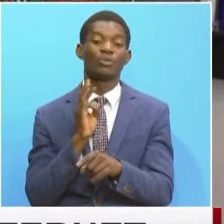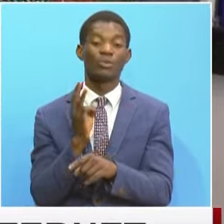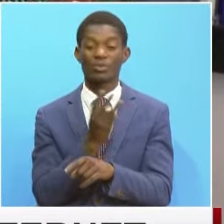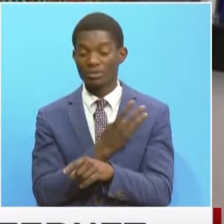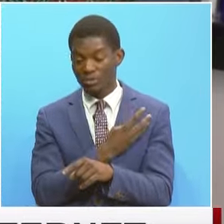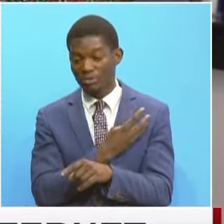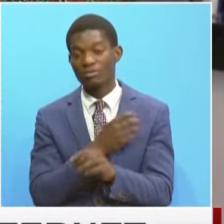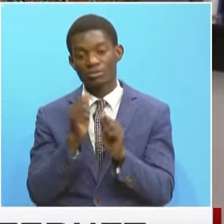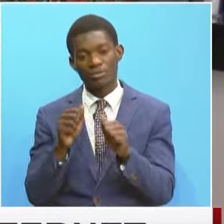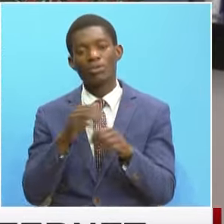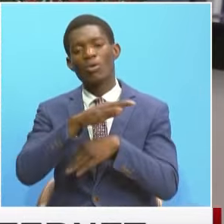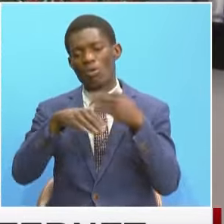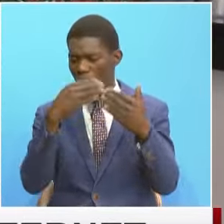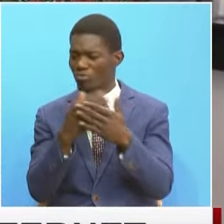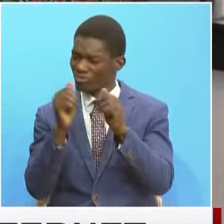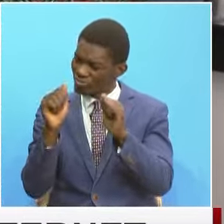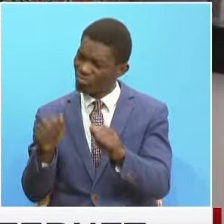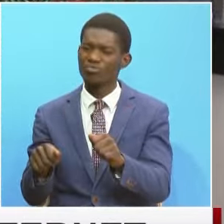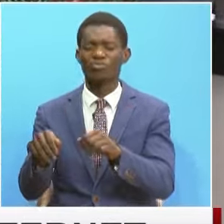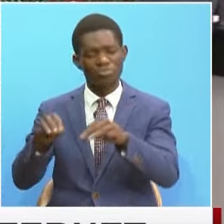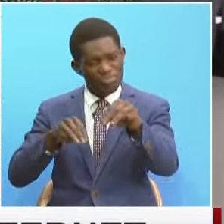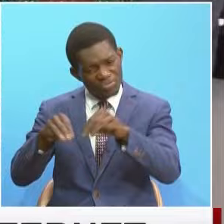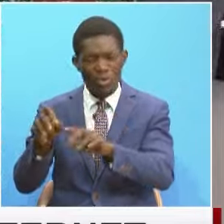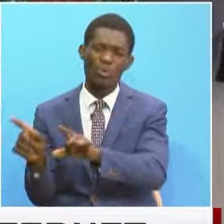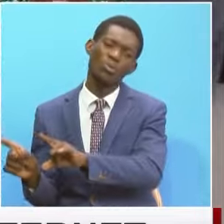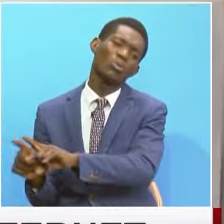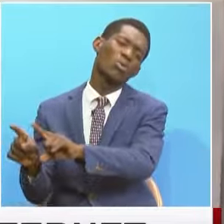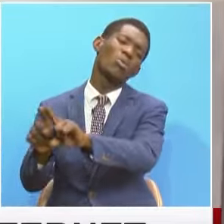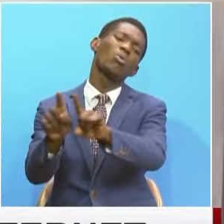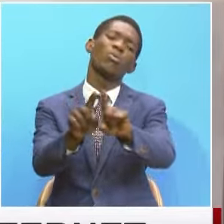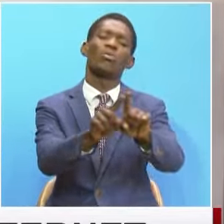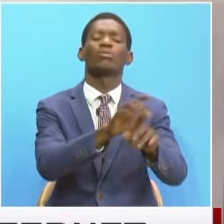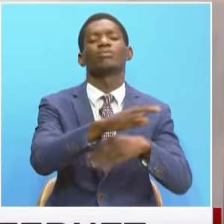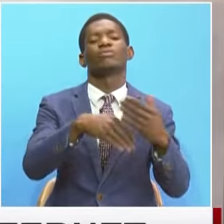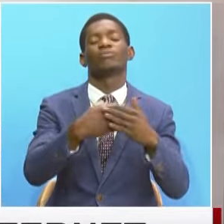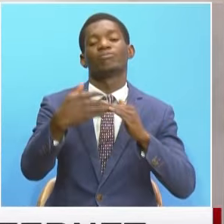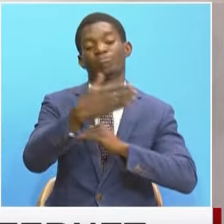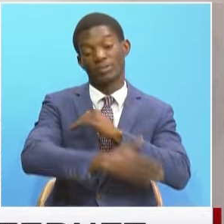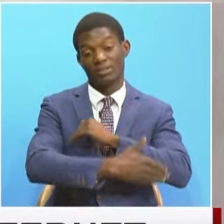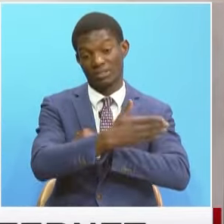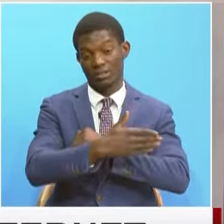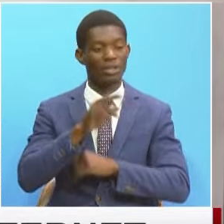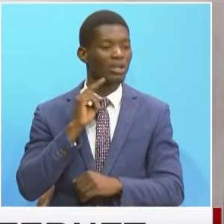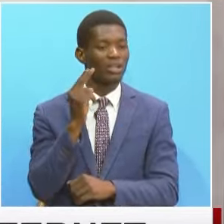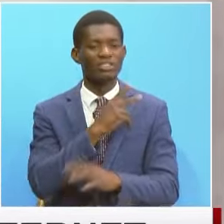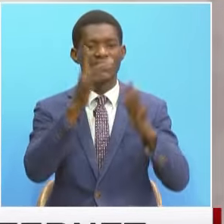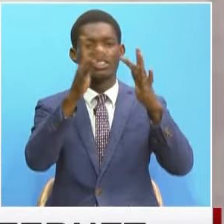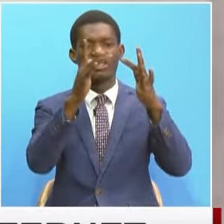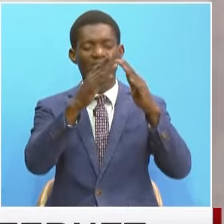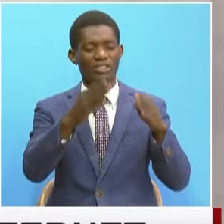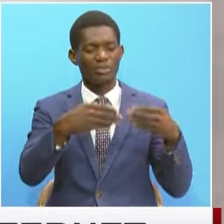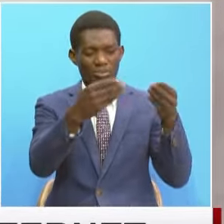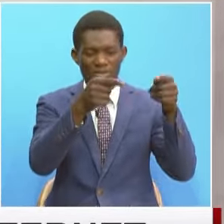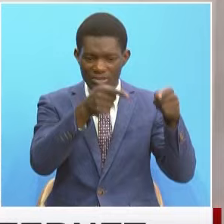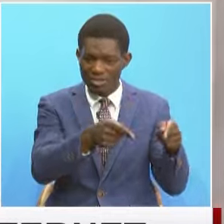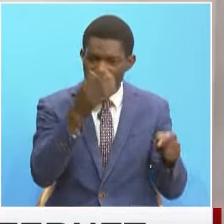management system across the country. This is in line with the presidential directives that we've been given to